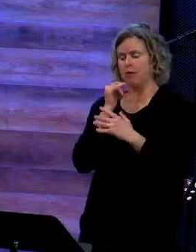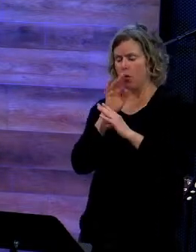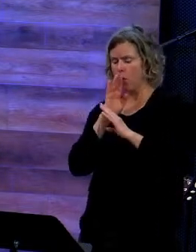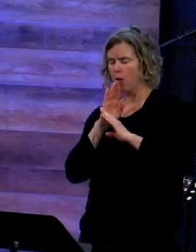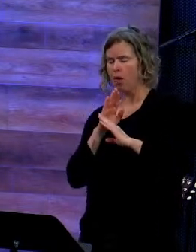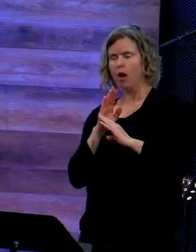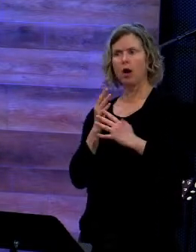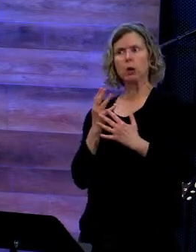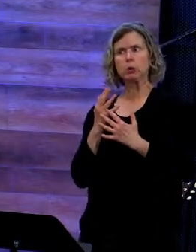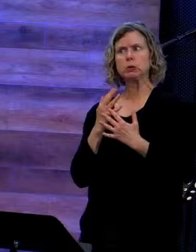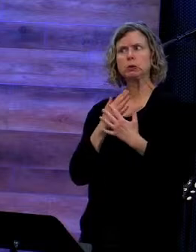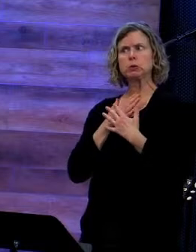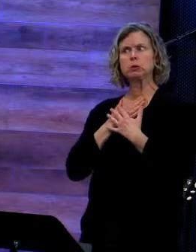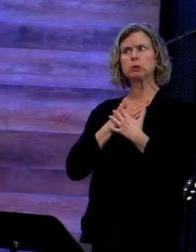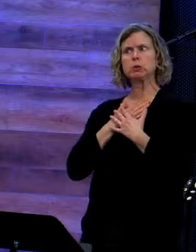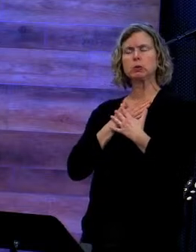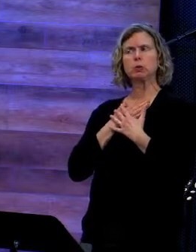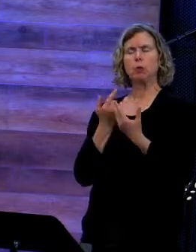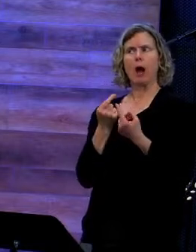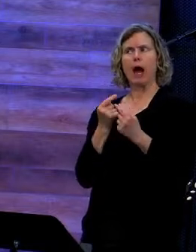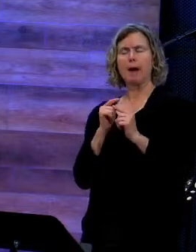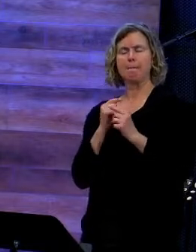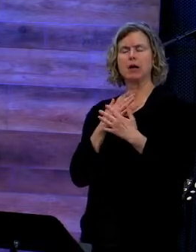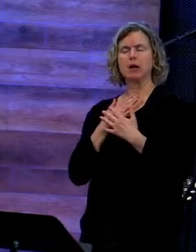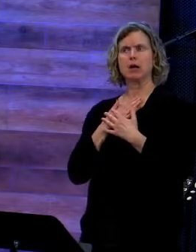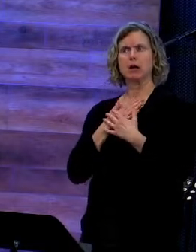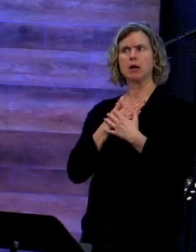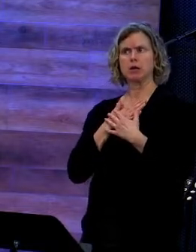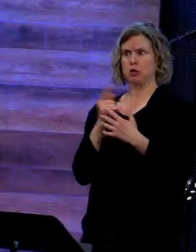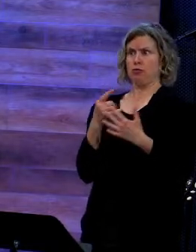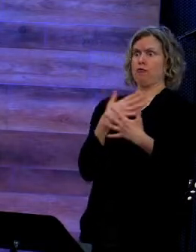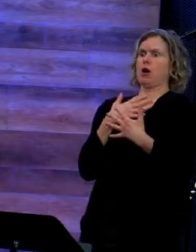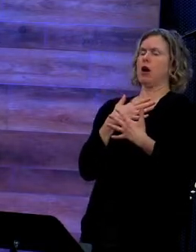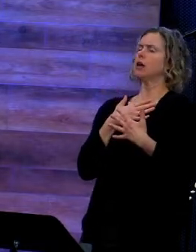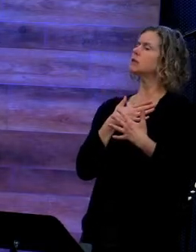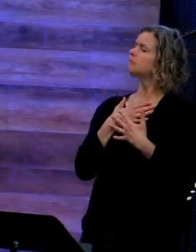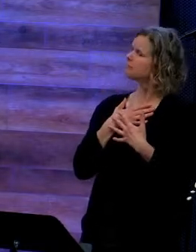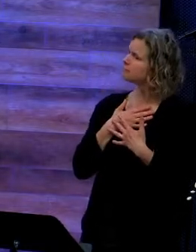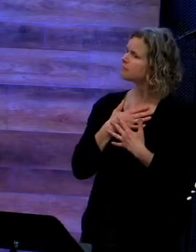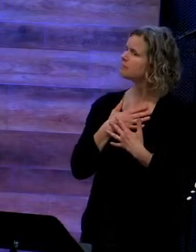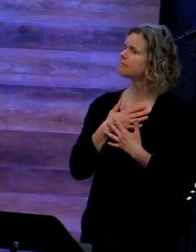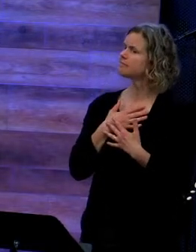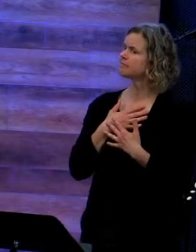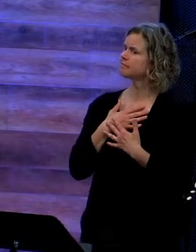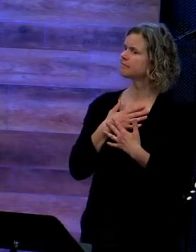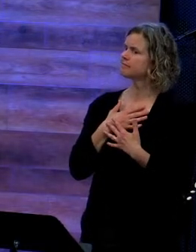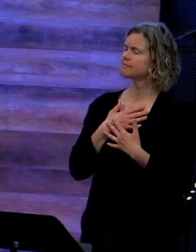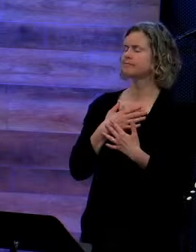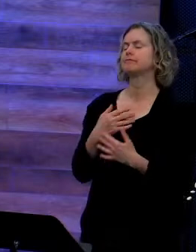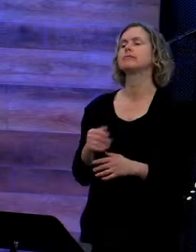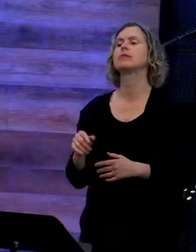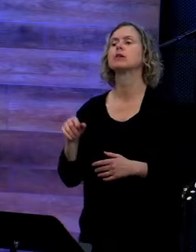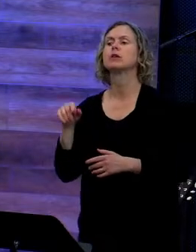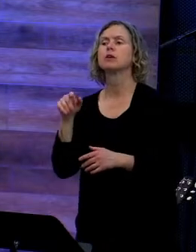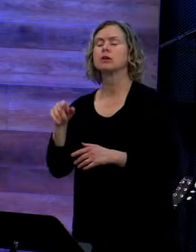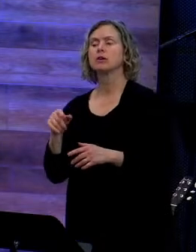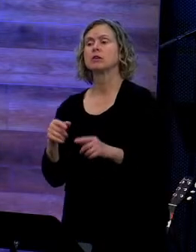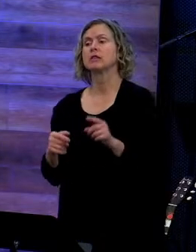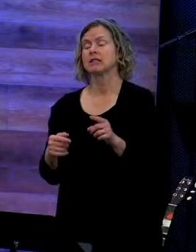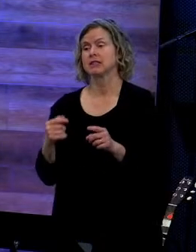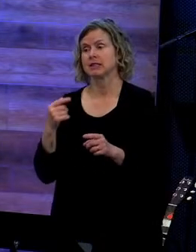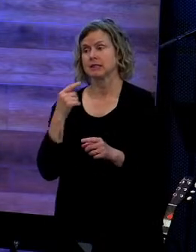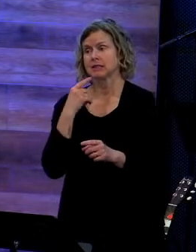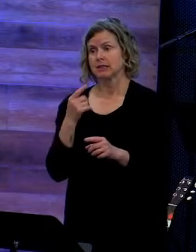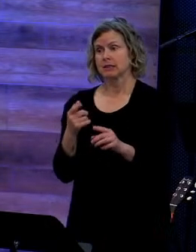challenge the families in the room. When is it loving to tell your kids no to activities because